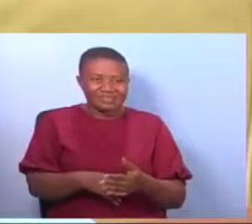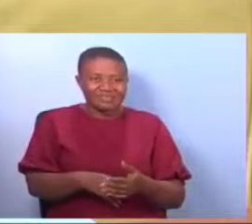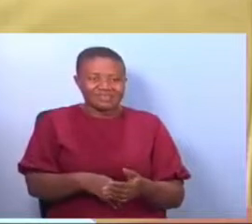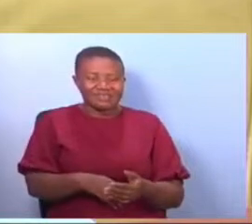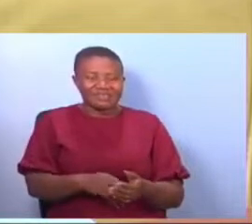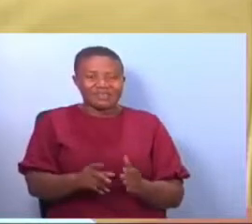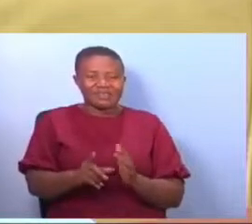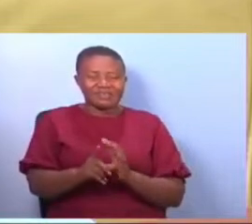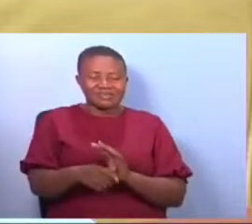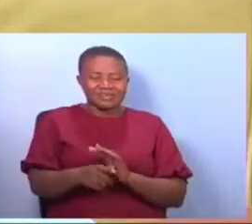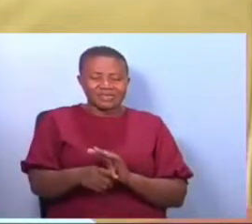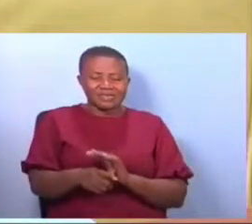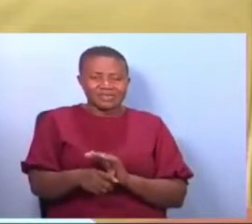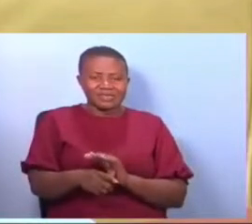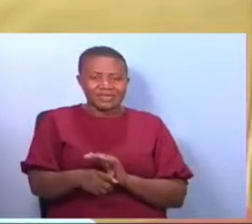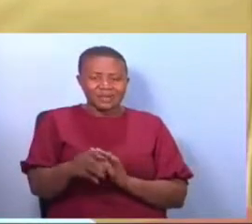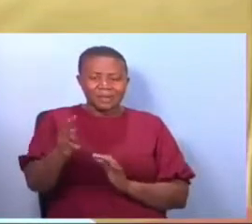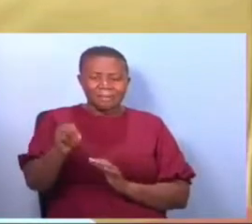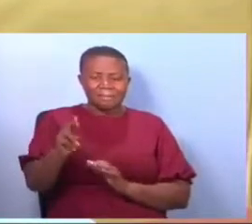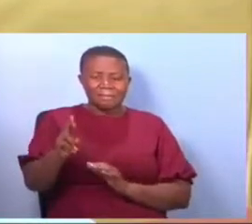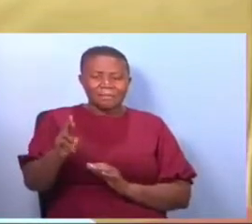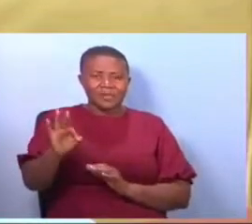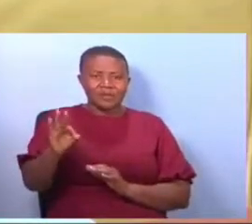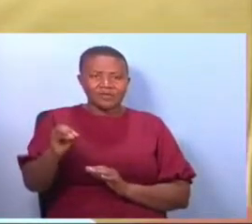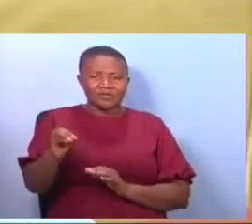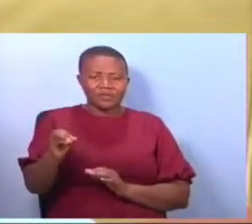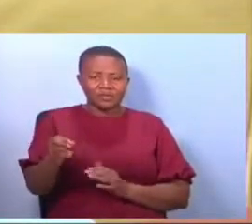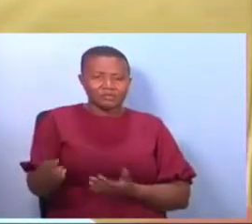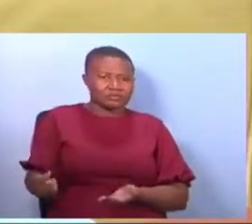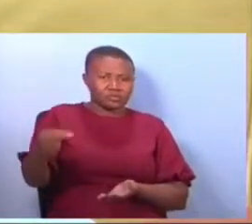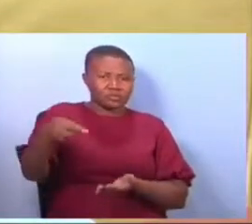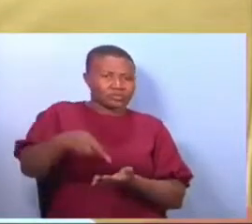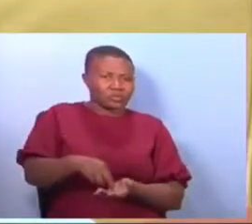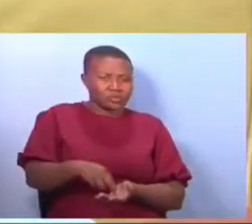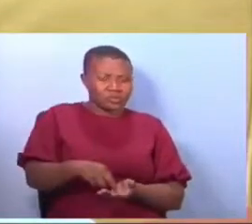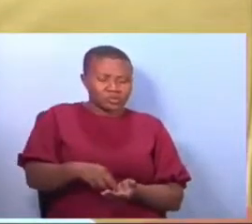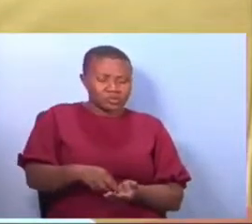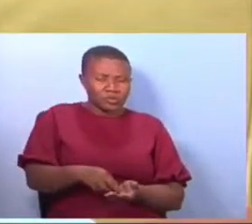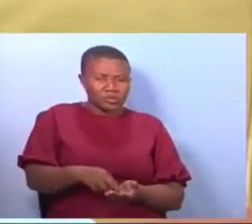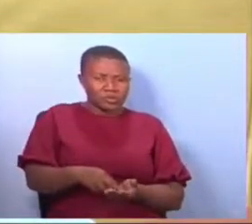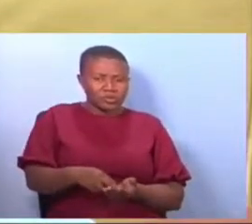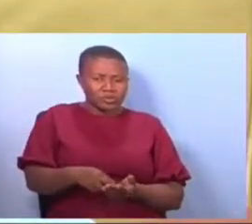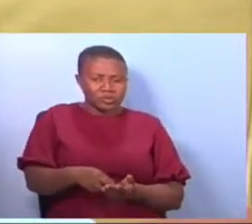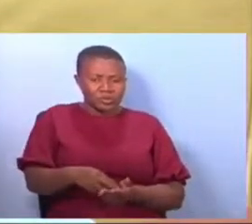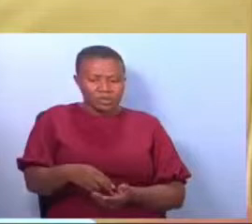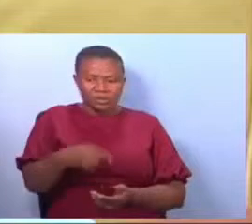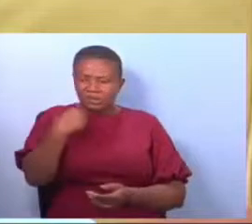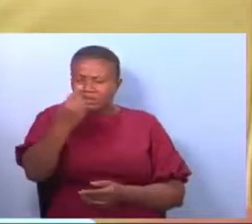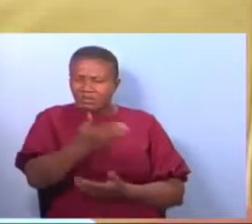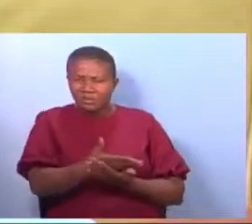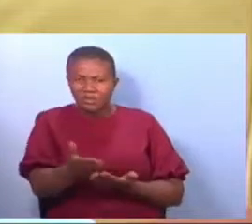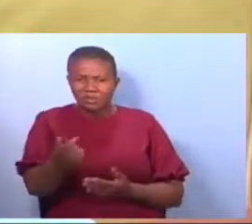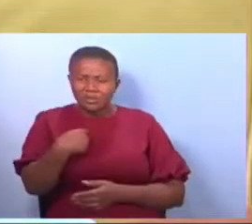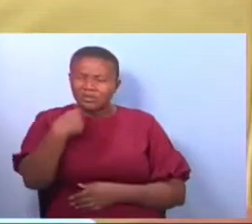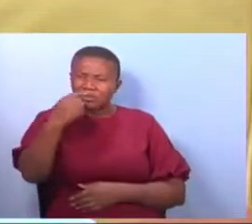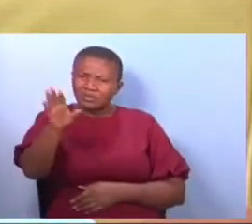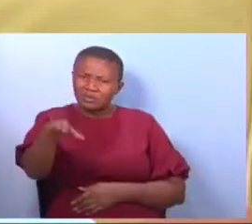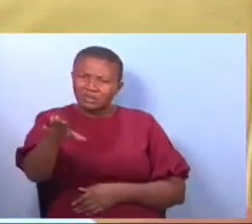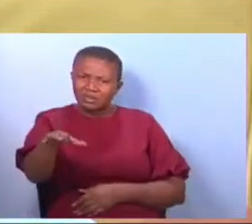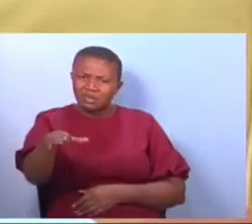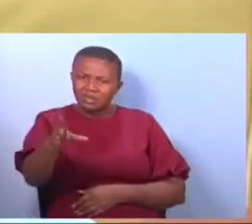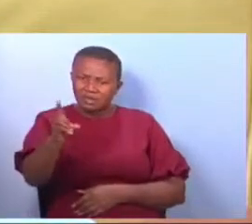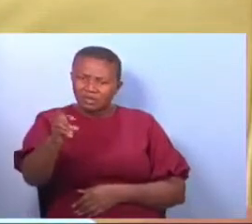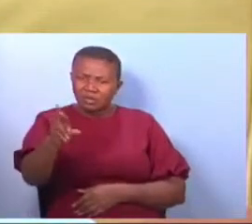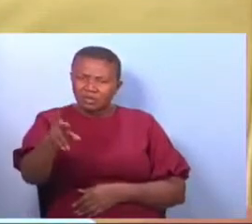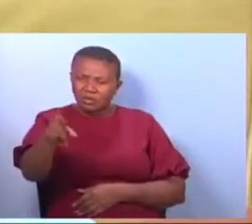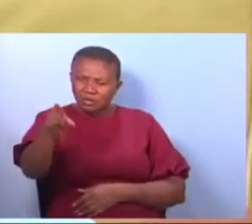And he came out strongly and expressed an opinion. And I told him that, Doc, at least you could have discussed